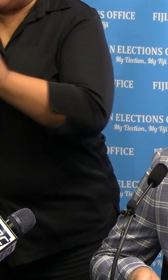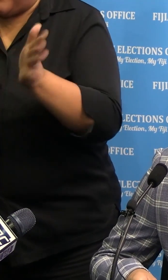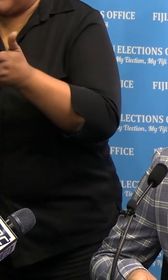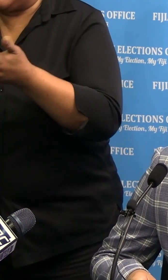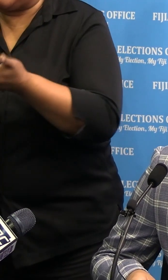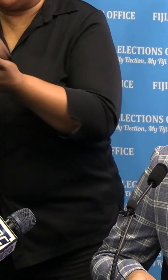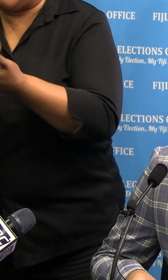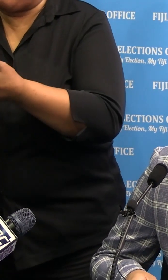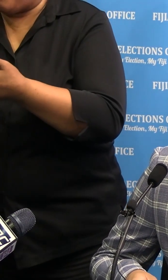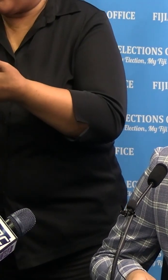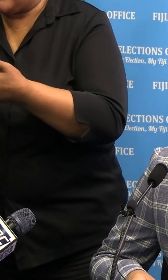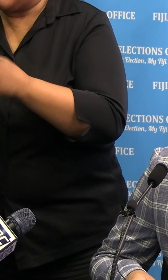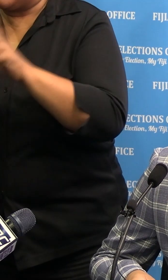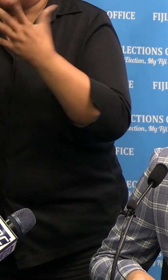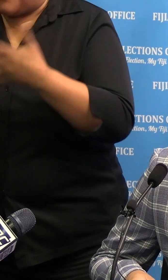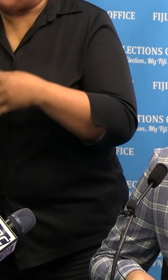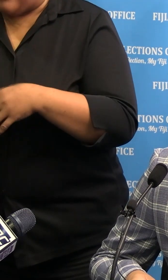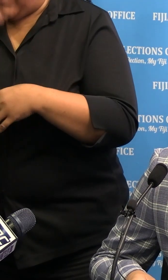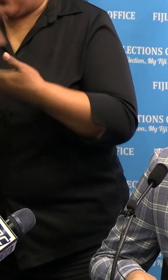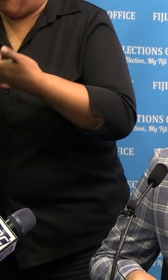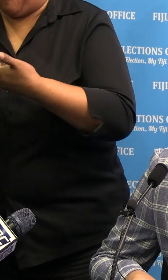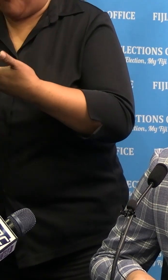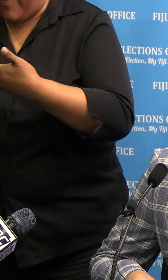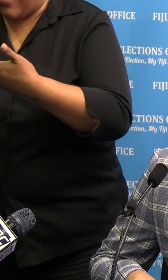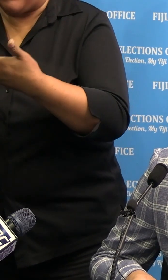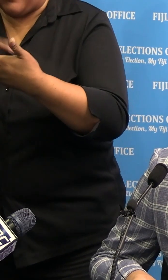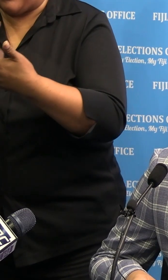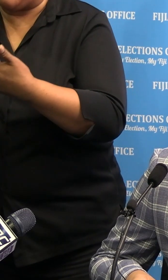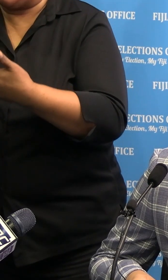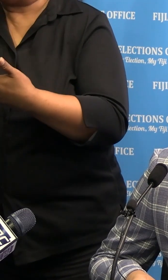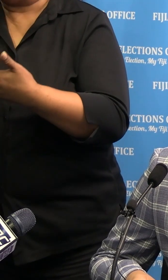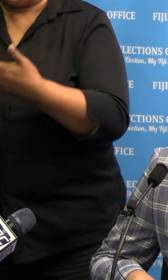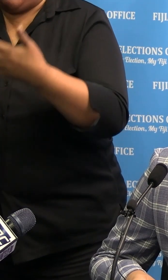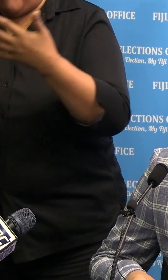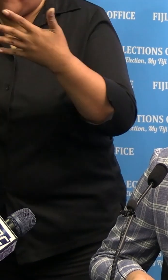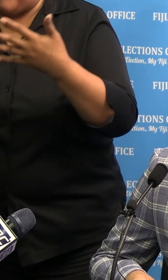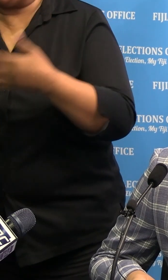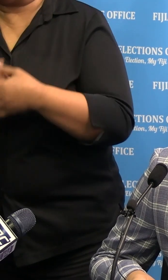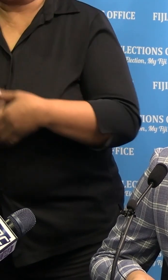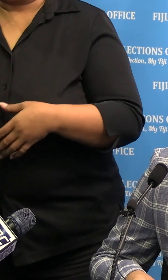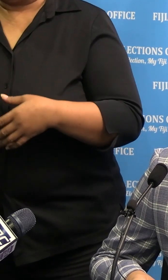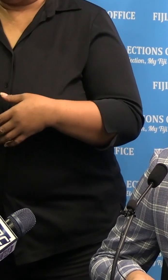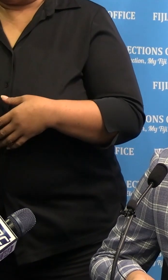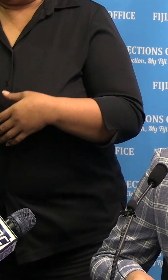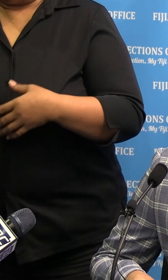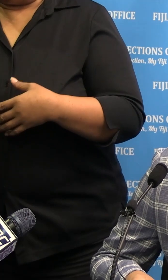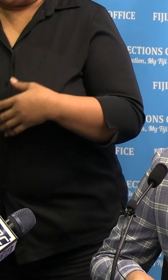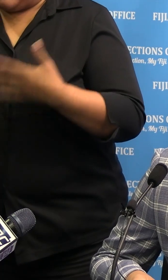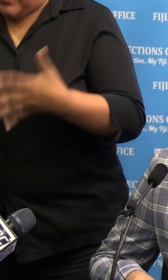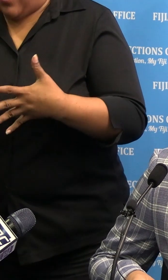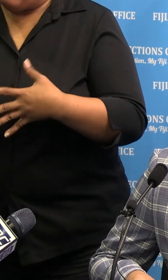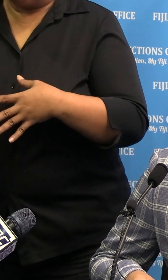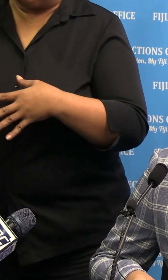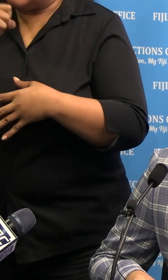presiding officers. Ladies and gentlemen, after wrapping up pre-poll, we can tell you that the turnout for pre-poll with preliminary figures